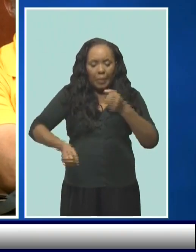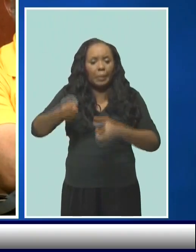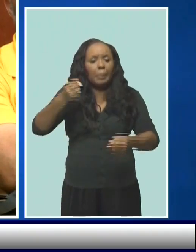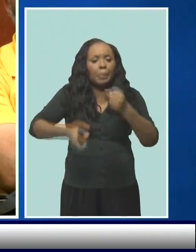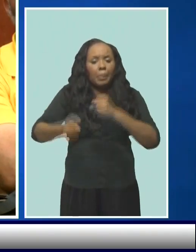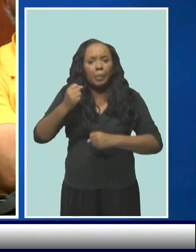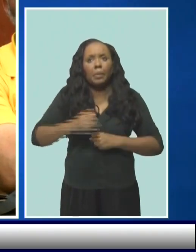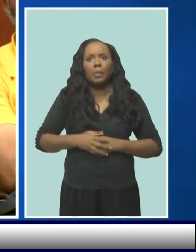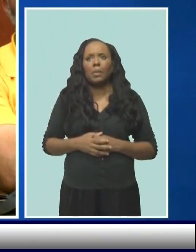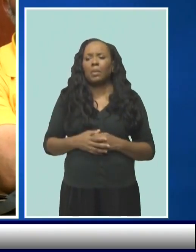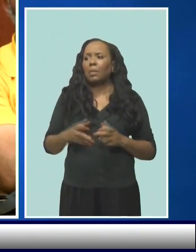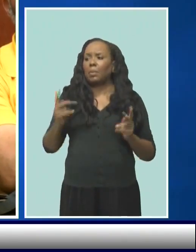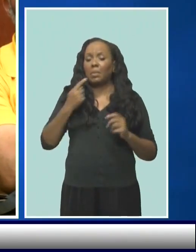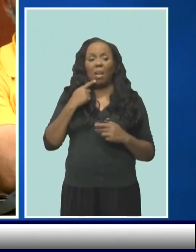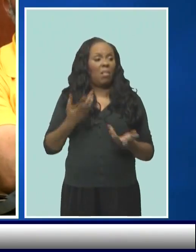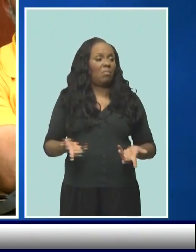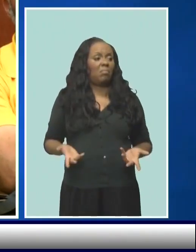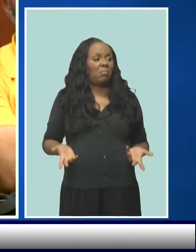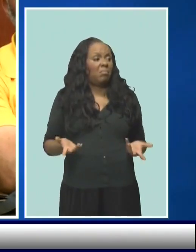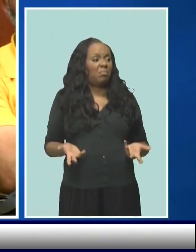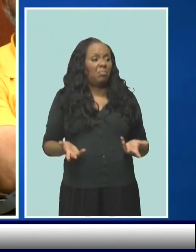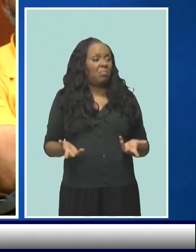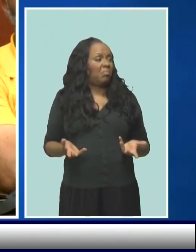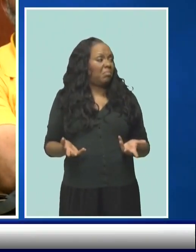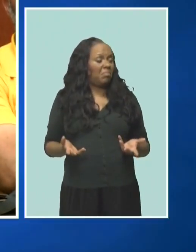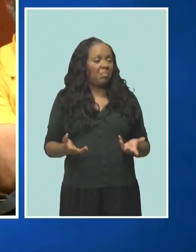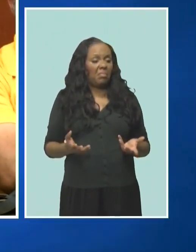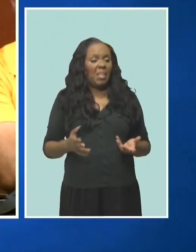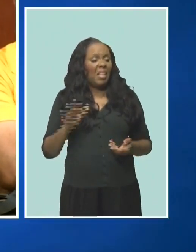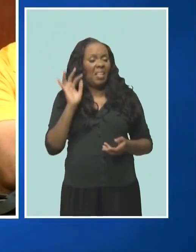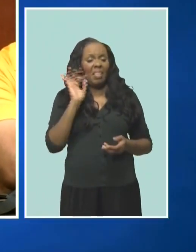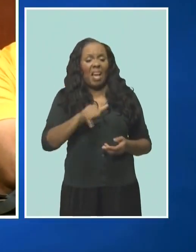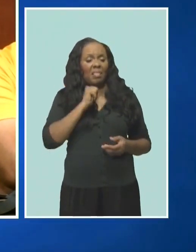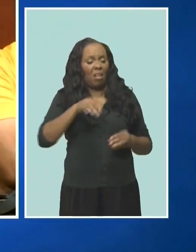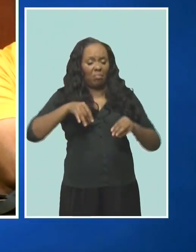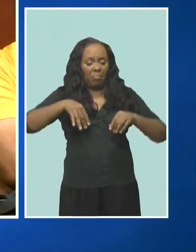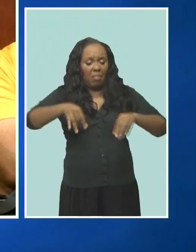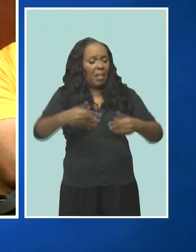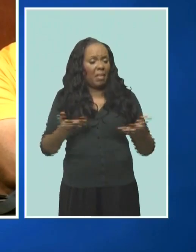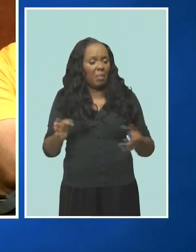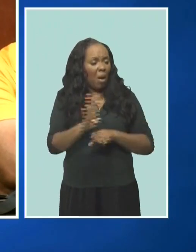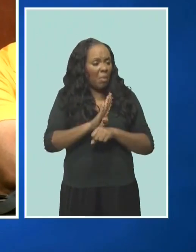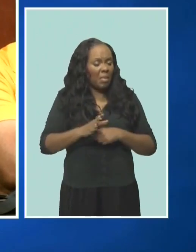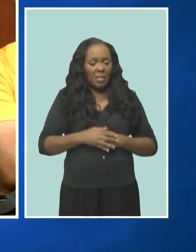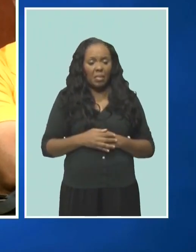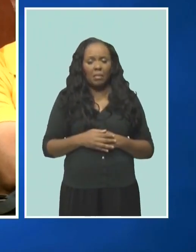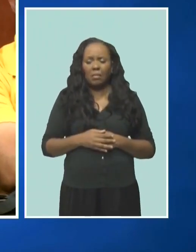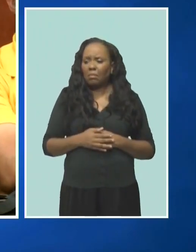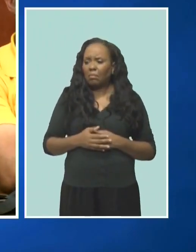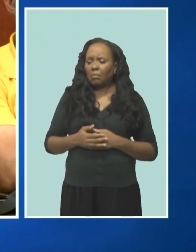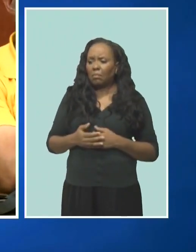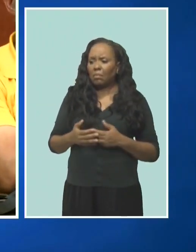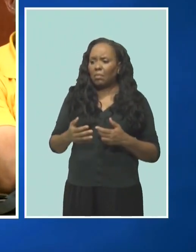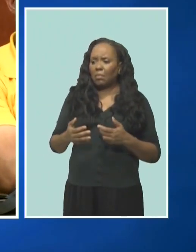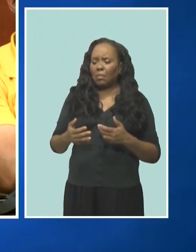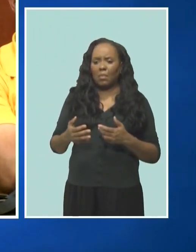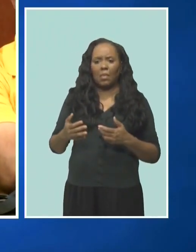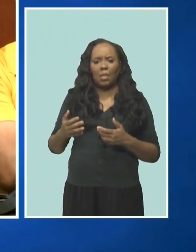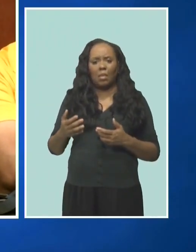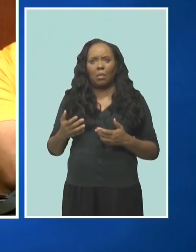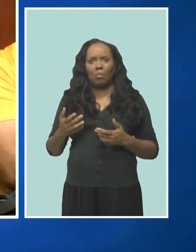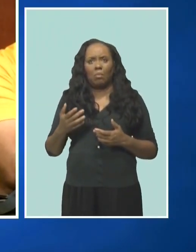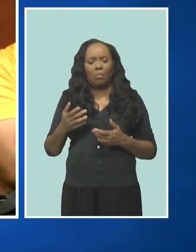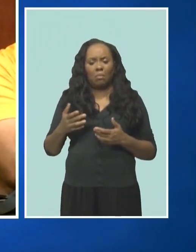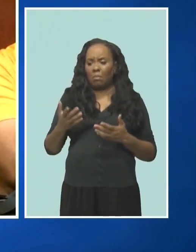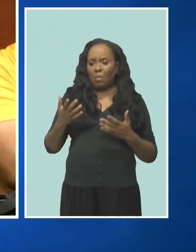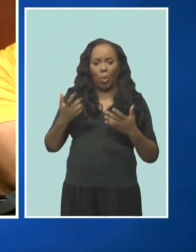there's nothing in Barbados, we can't get this, we can't get that, and we don't have the information, then you want to cuss us. But